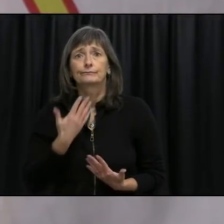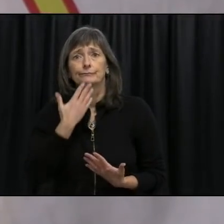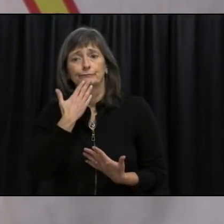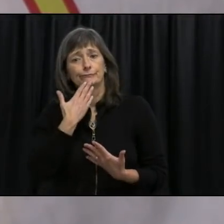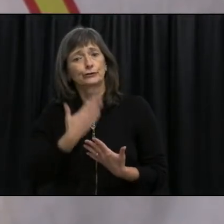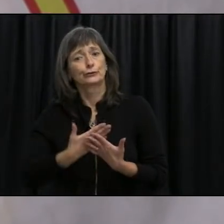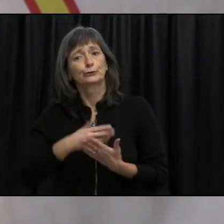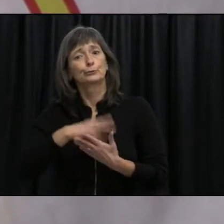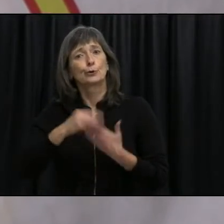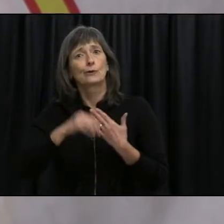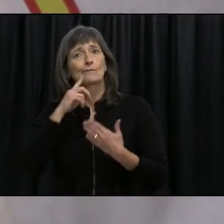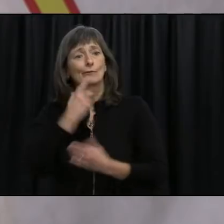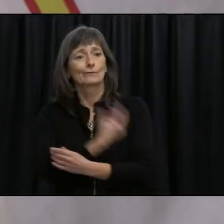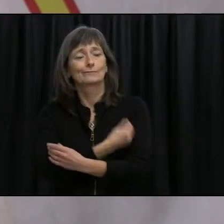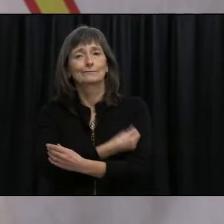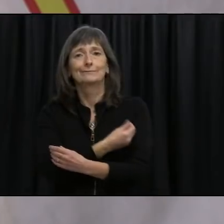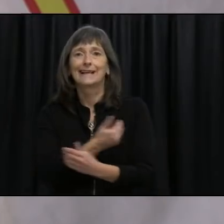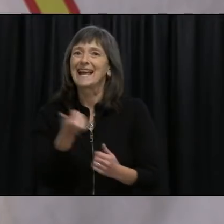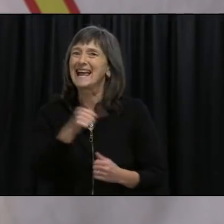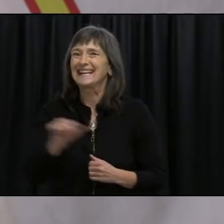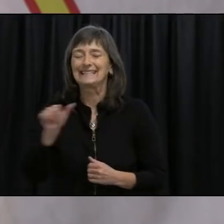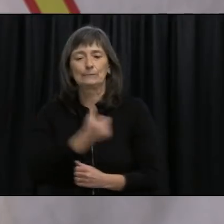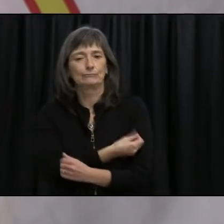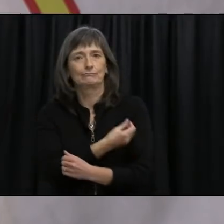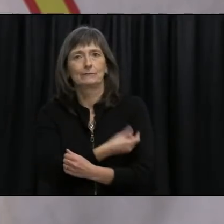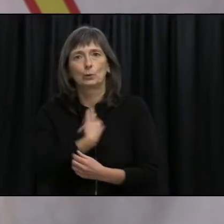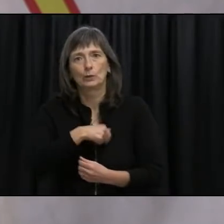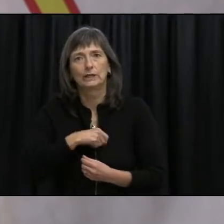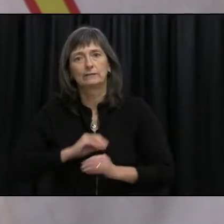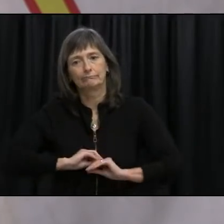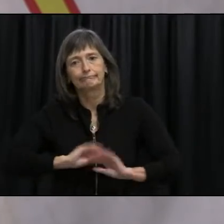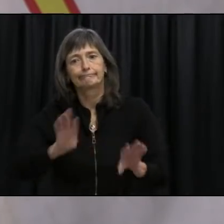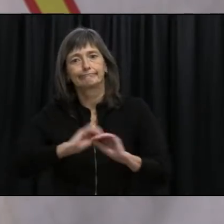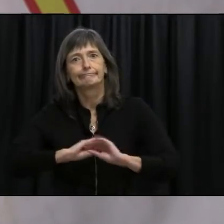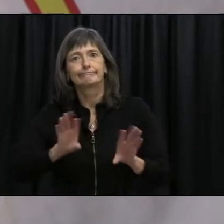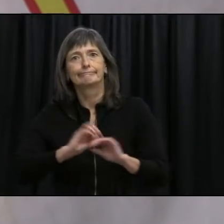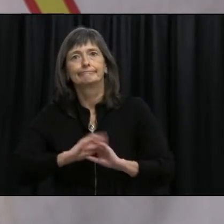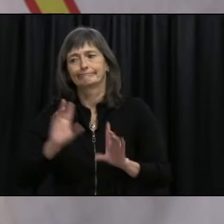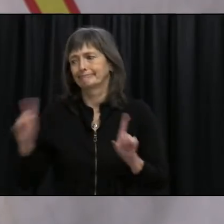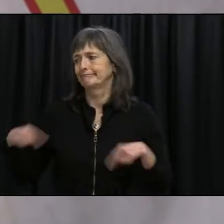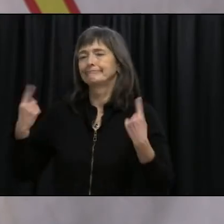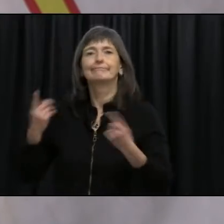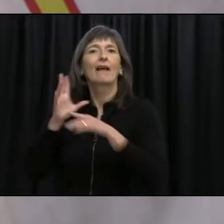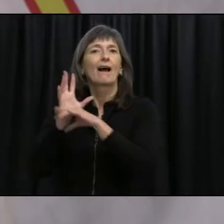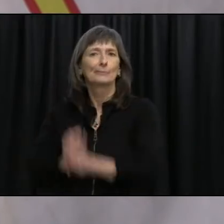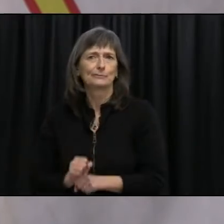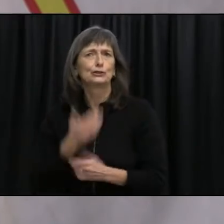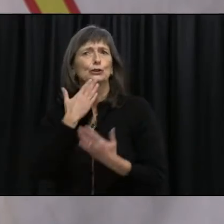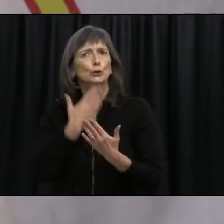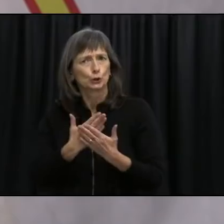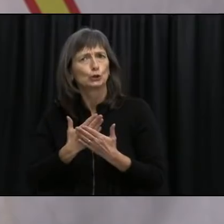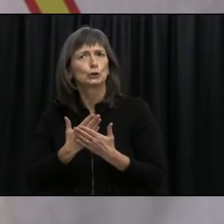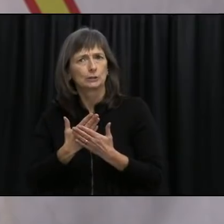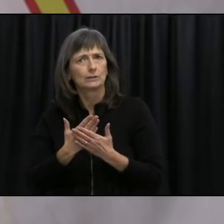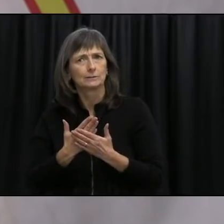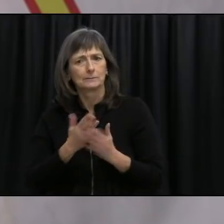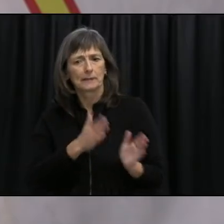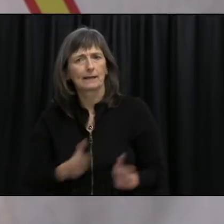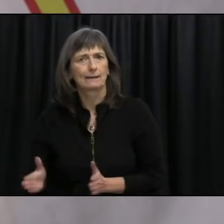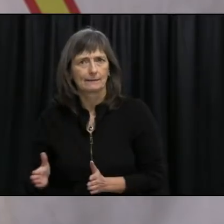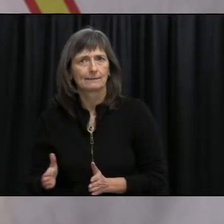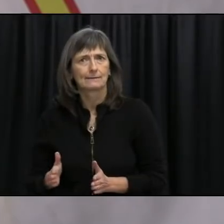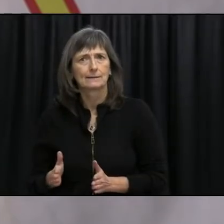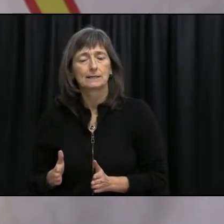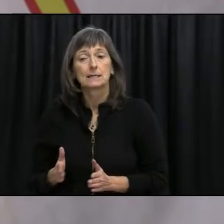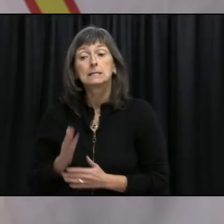program of vaccine distribution, so we'll certainly be availing of that, what we already have and what works well. There